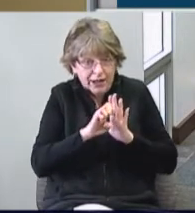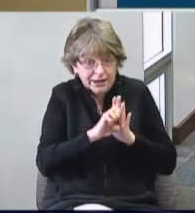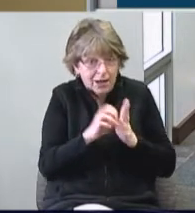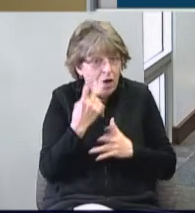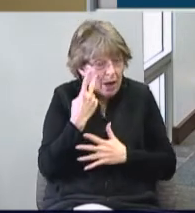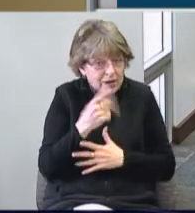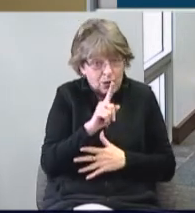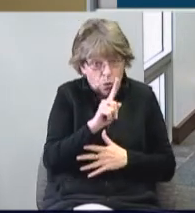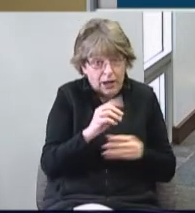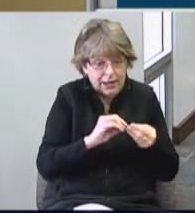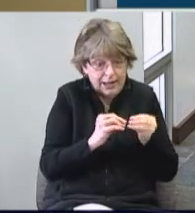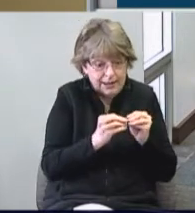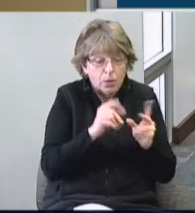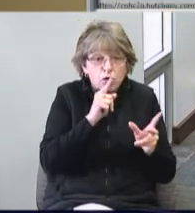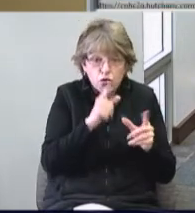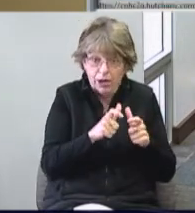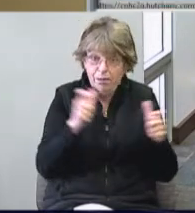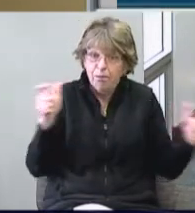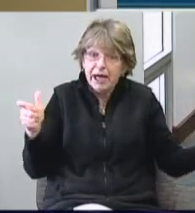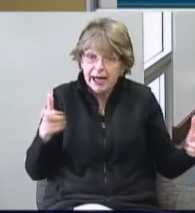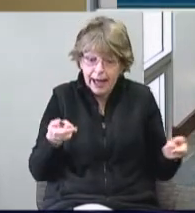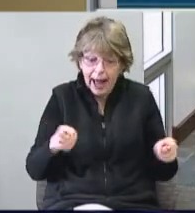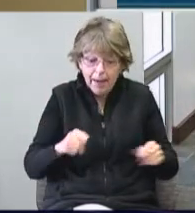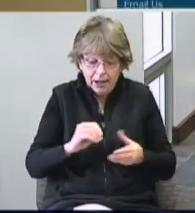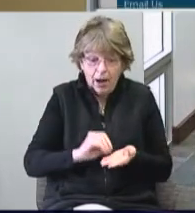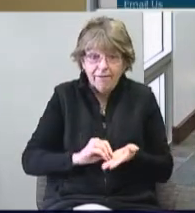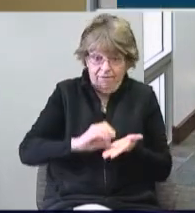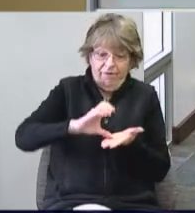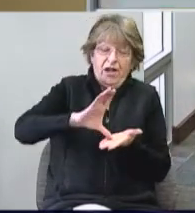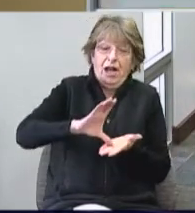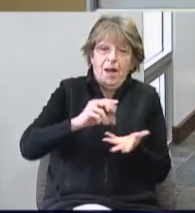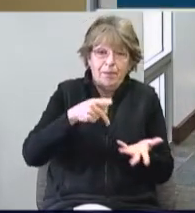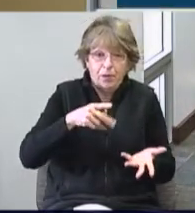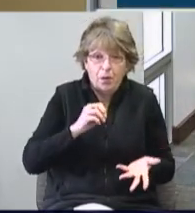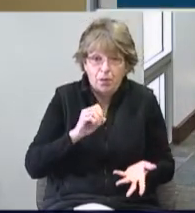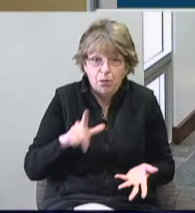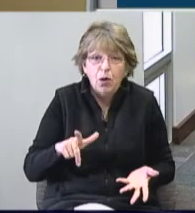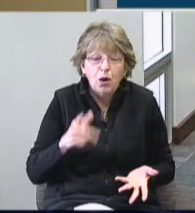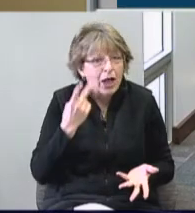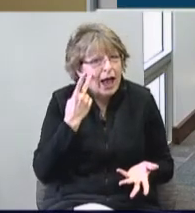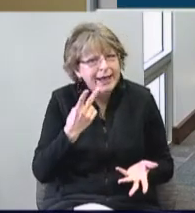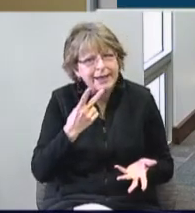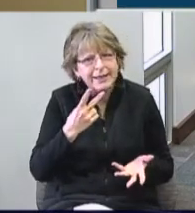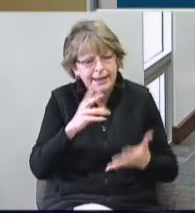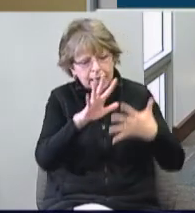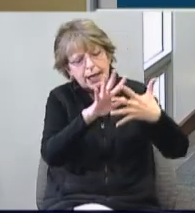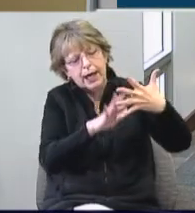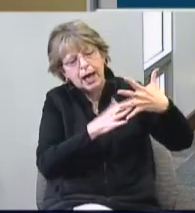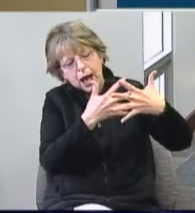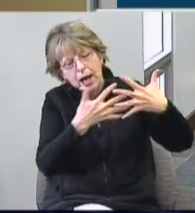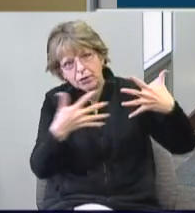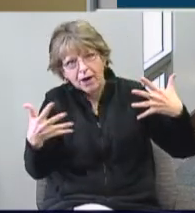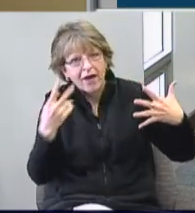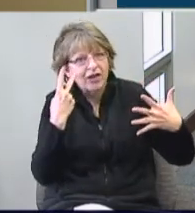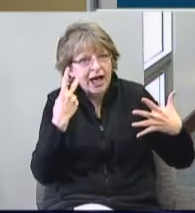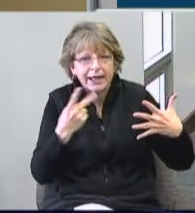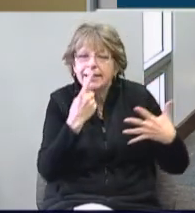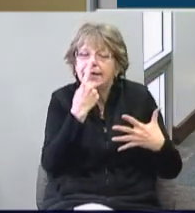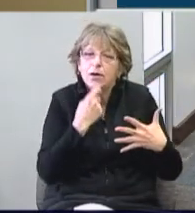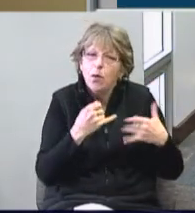is really big when I filled my pool. I can look at graphs on that information and see the red line here,